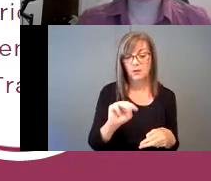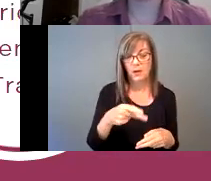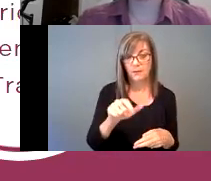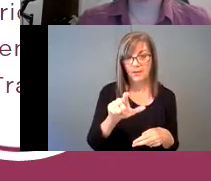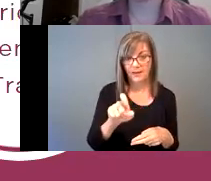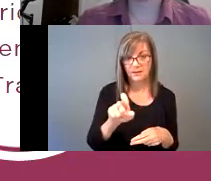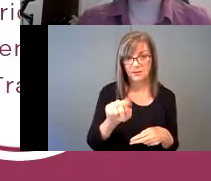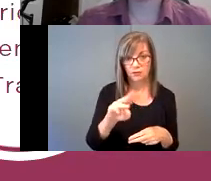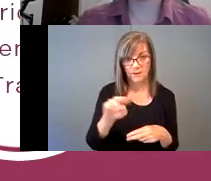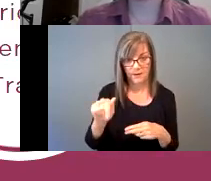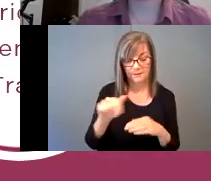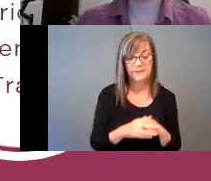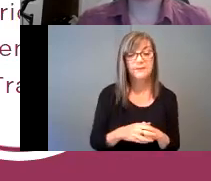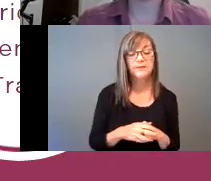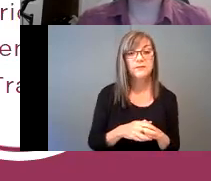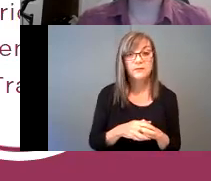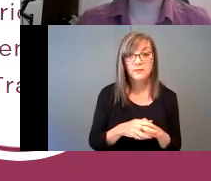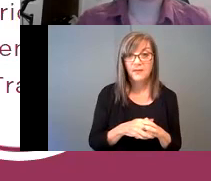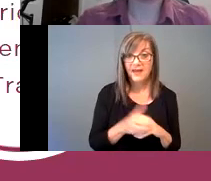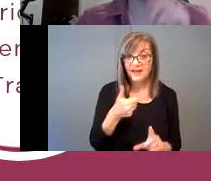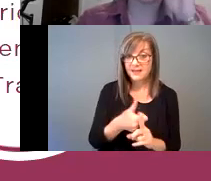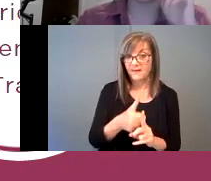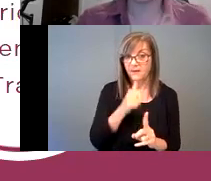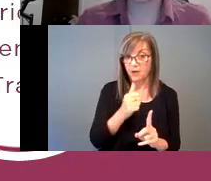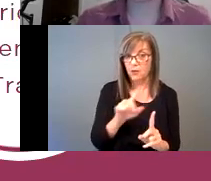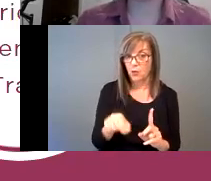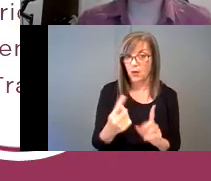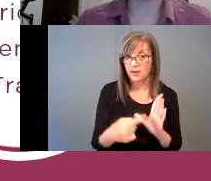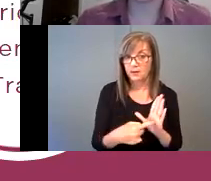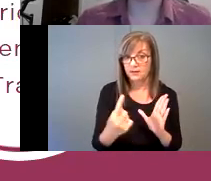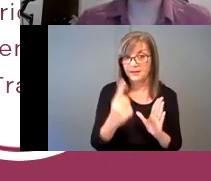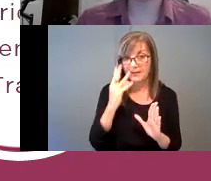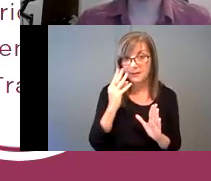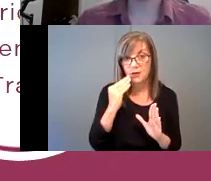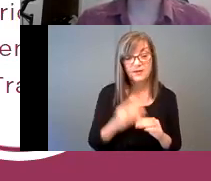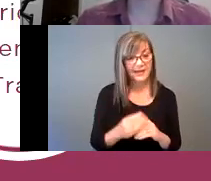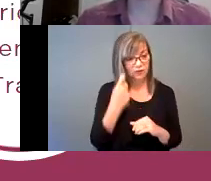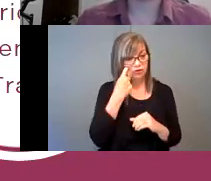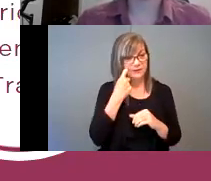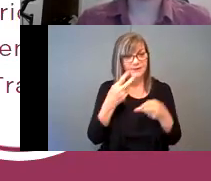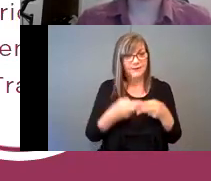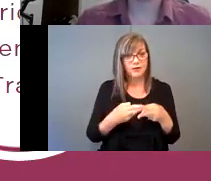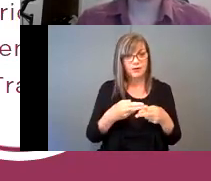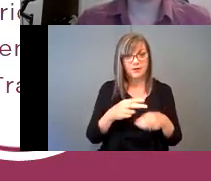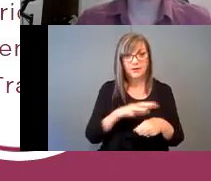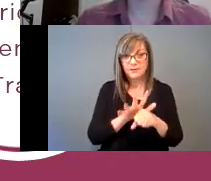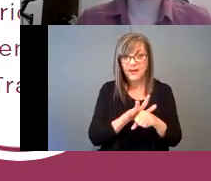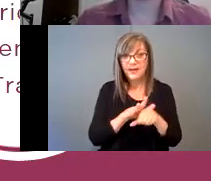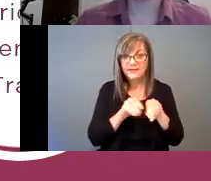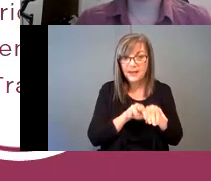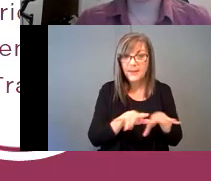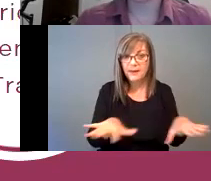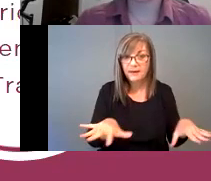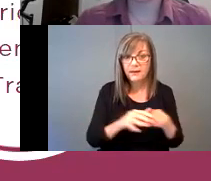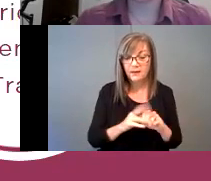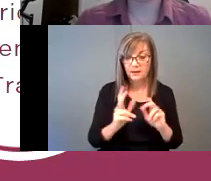trauma is not an isolated experience. Like I just mentioned with a pandemic, a lot of people are experiencing